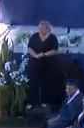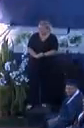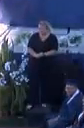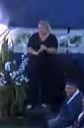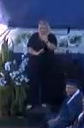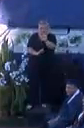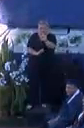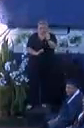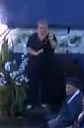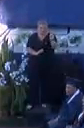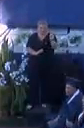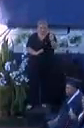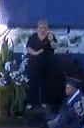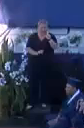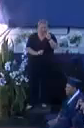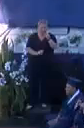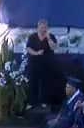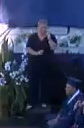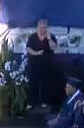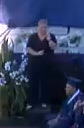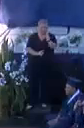Social Studies, Lavender.